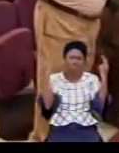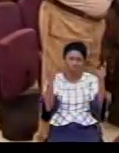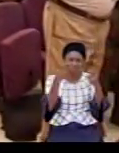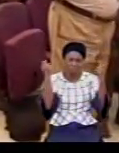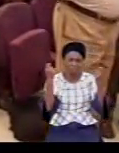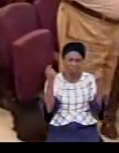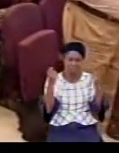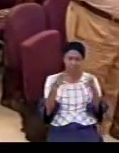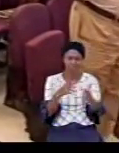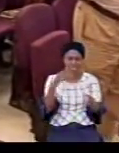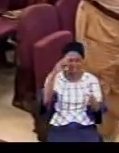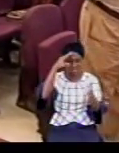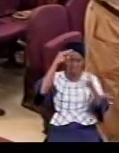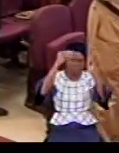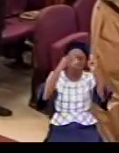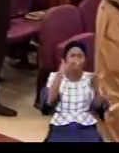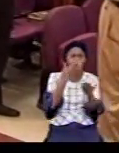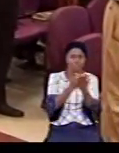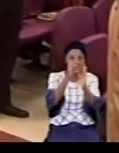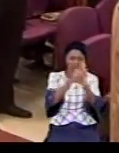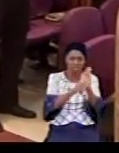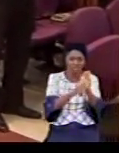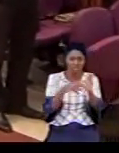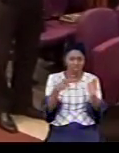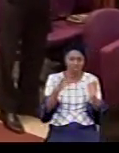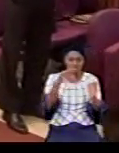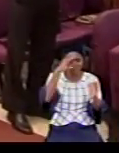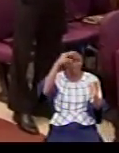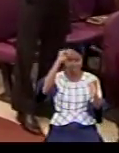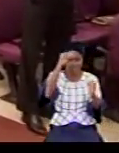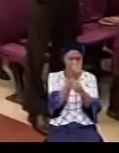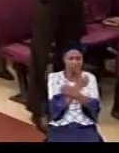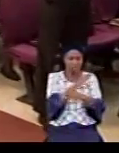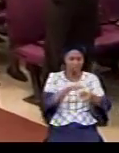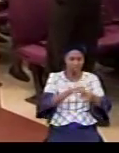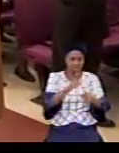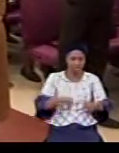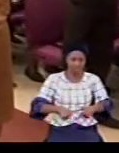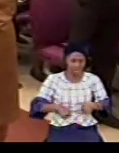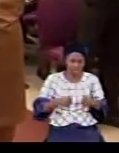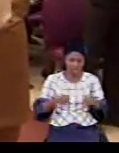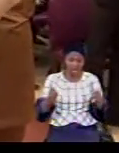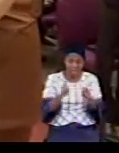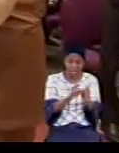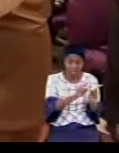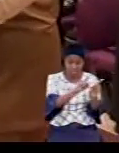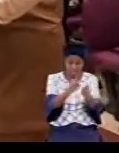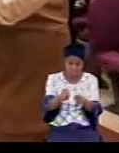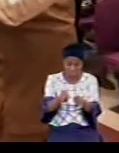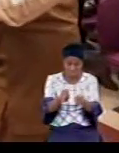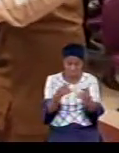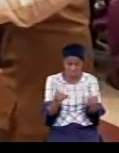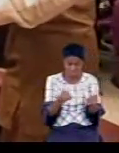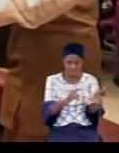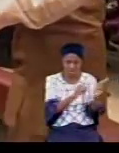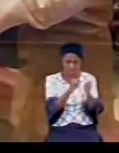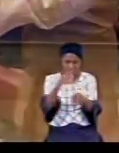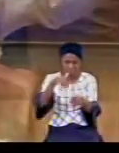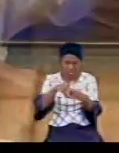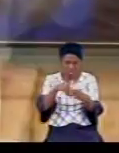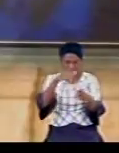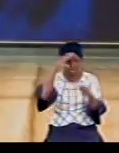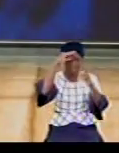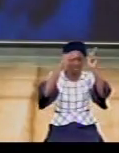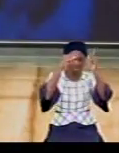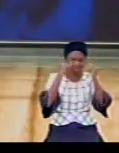goodness of his love upon your life. As you go, go in his strength. Go in his